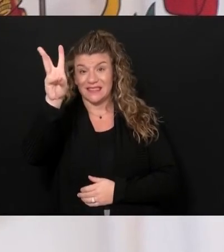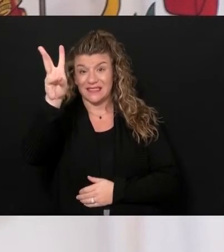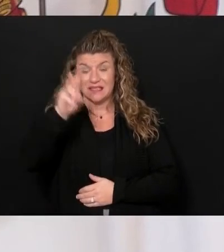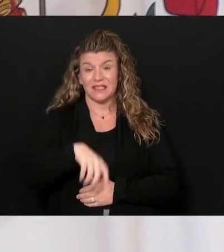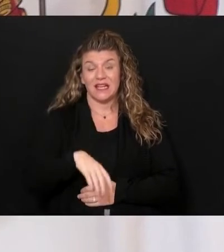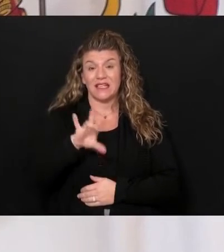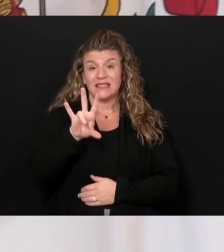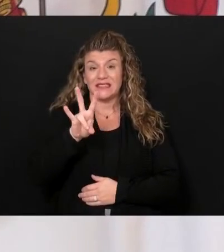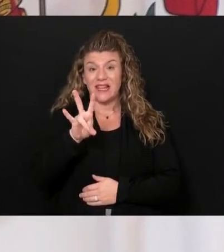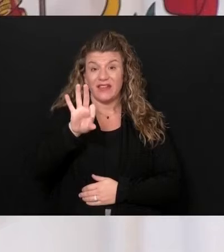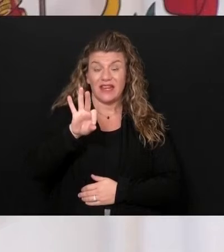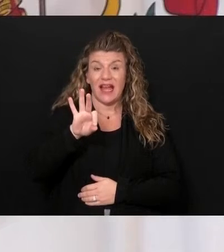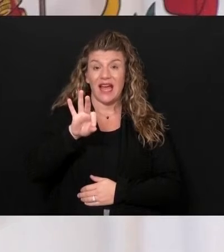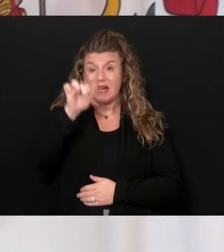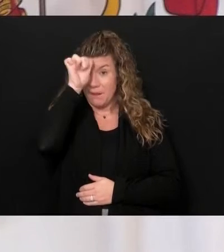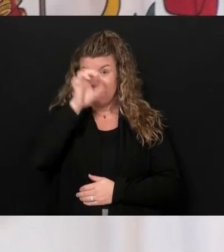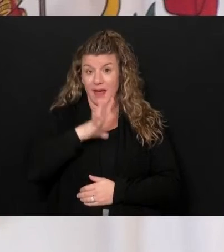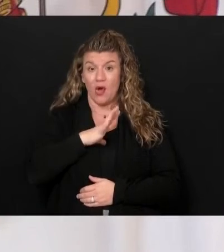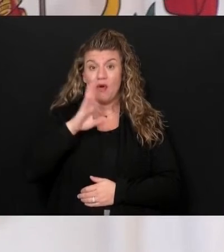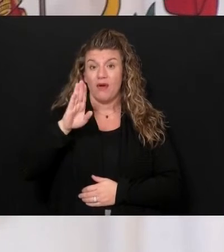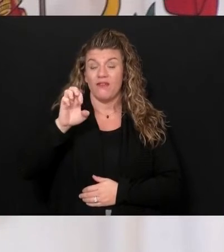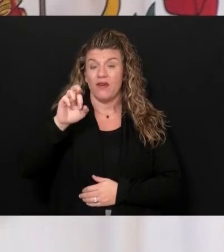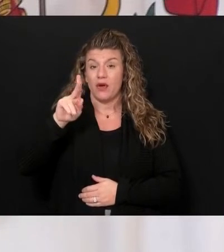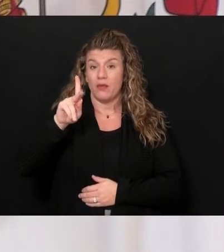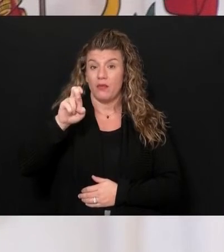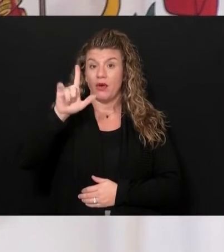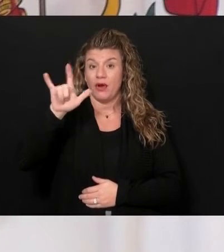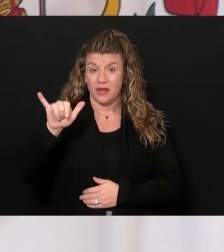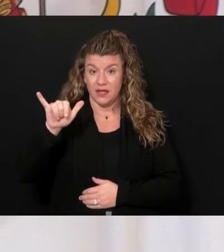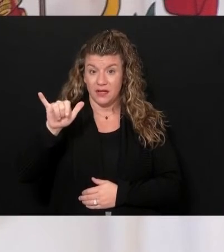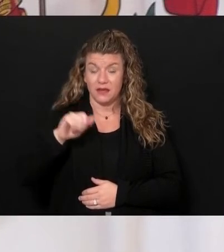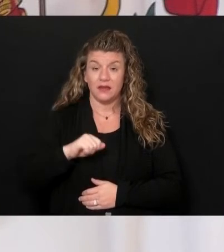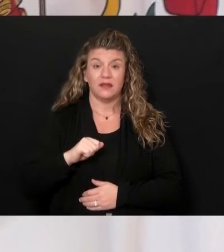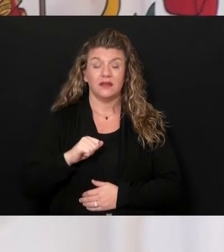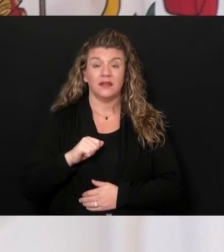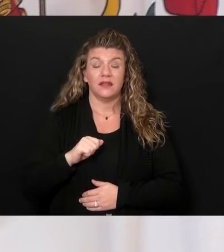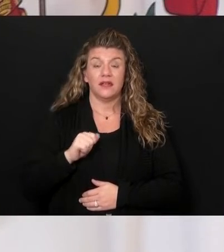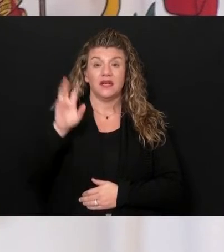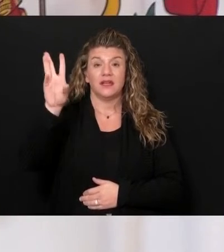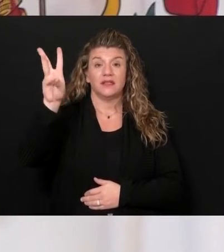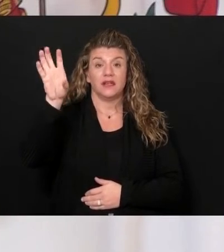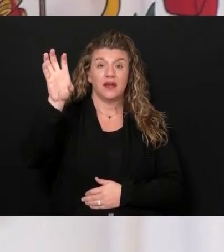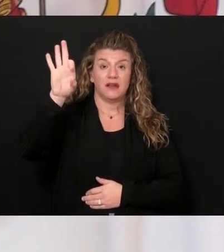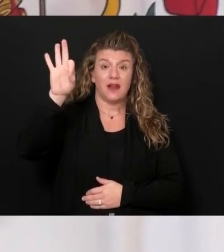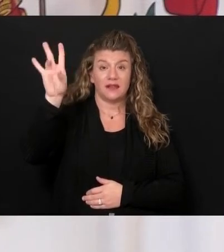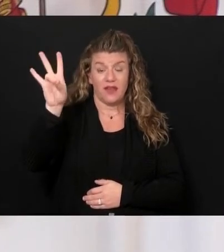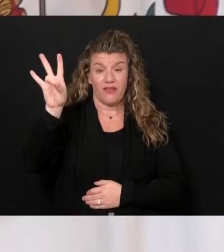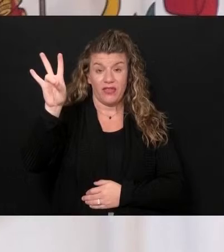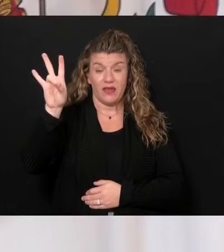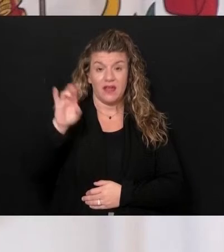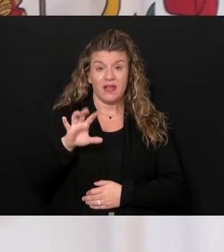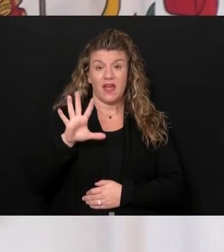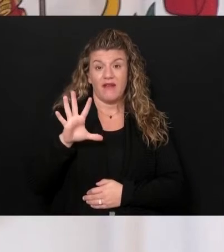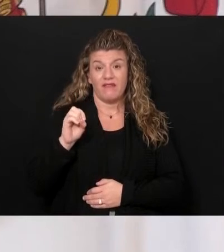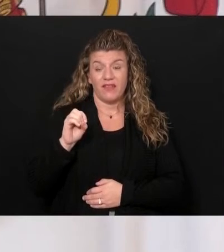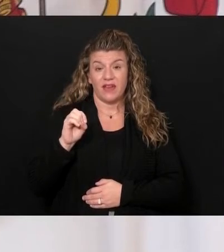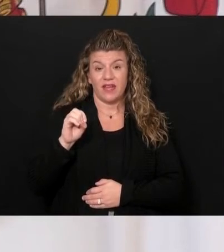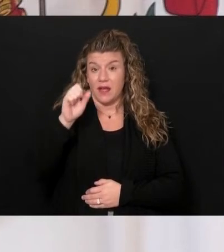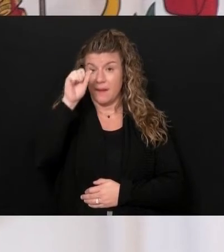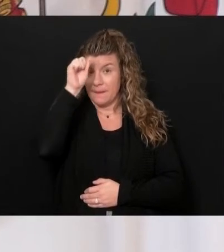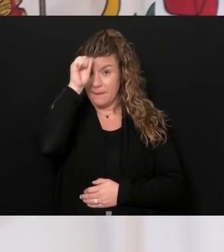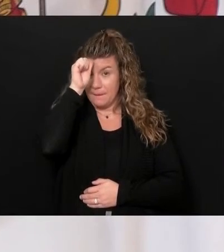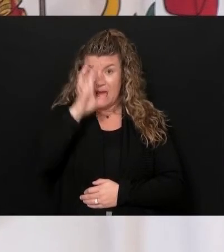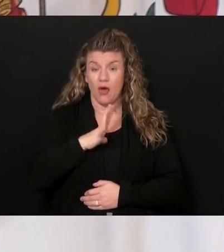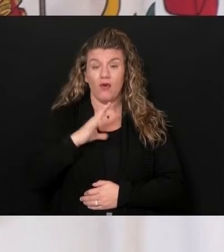death is a 79-year-old male from Berkeley County. Our 697th death, a 50-year-old male